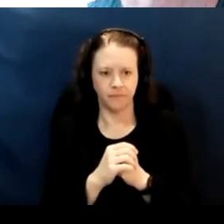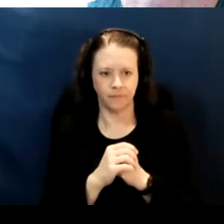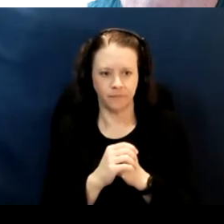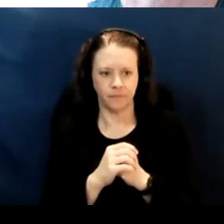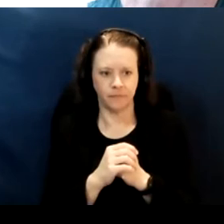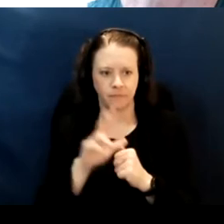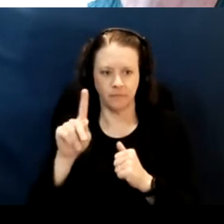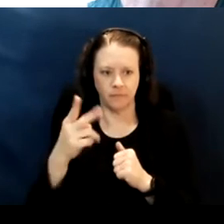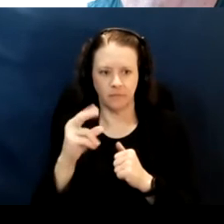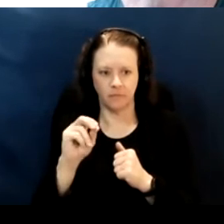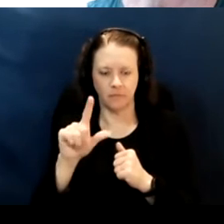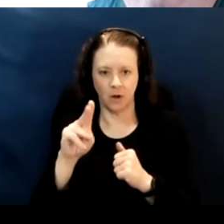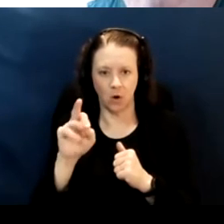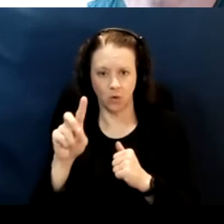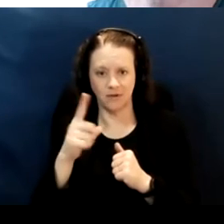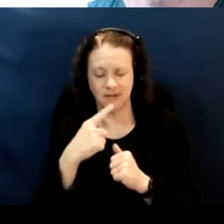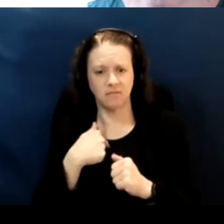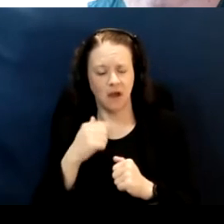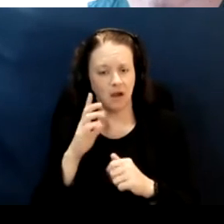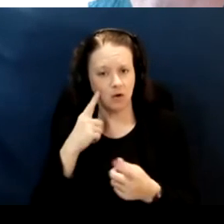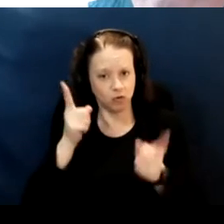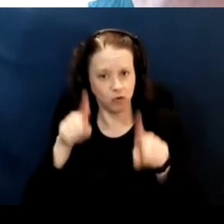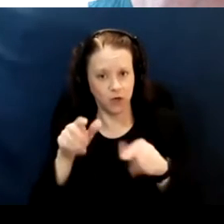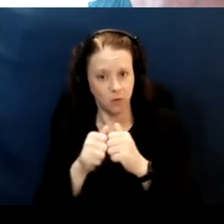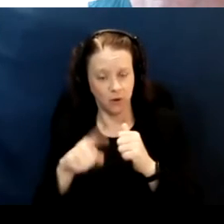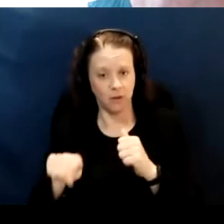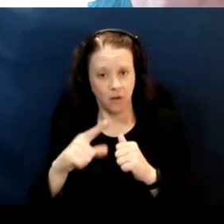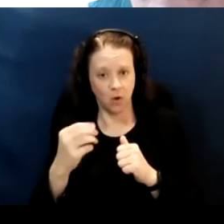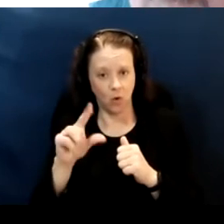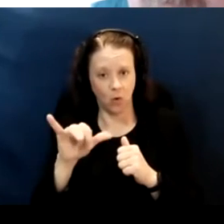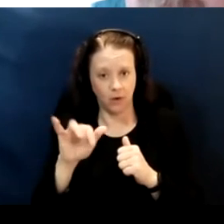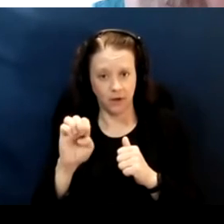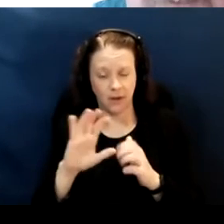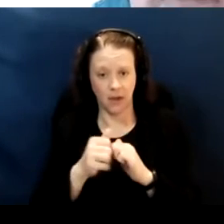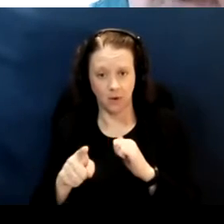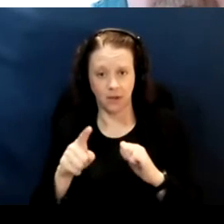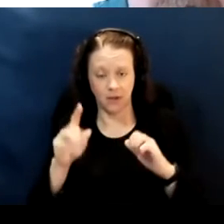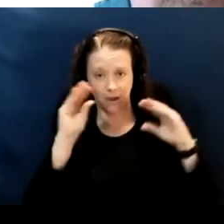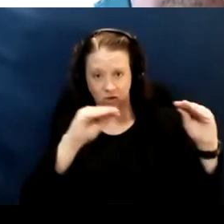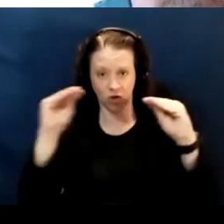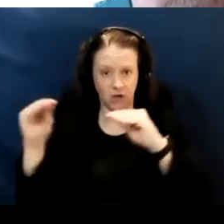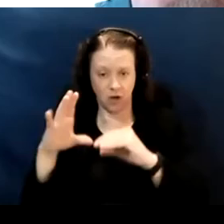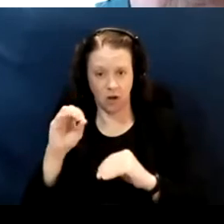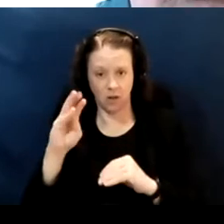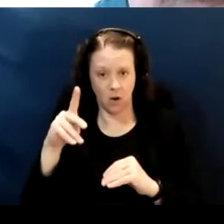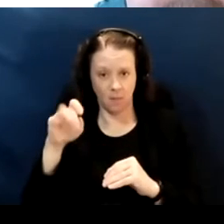I would go with how Goldie was saying, how he educated the complex with